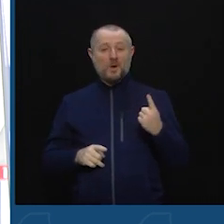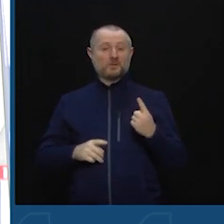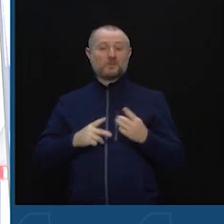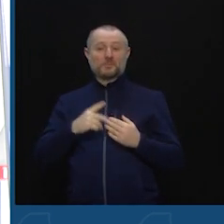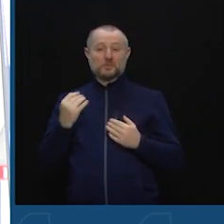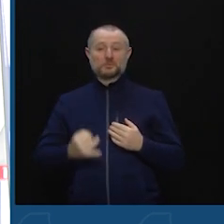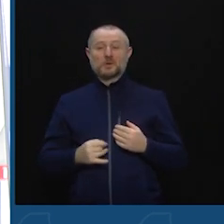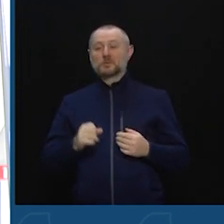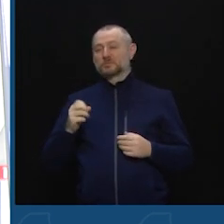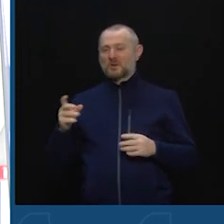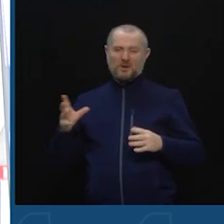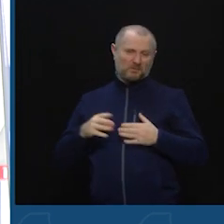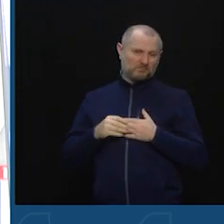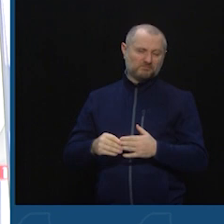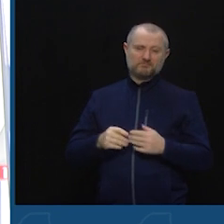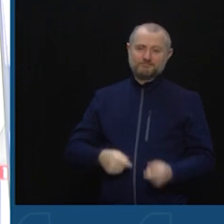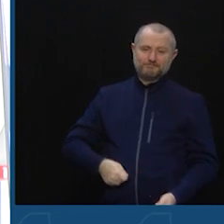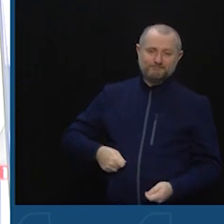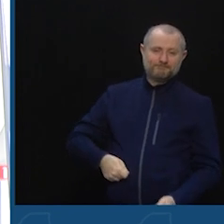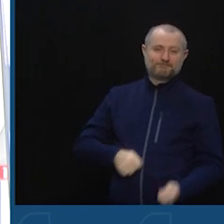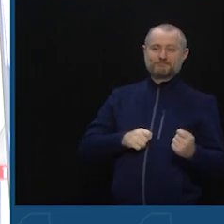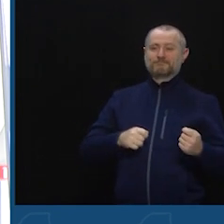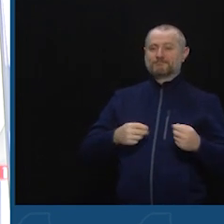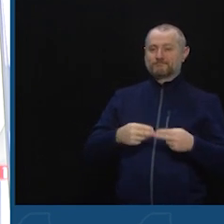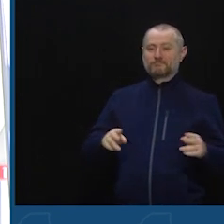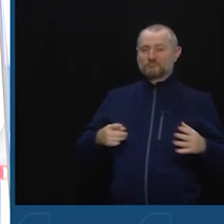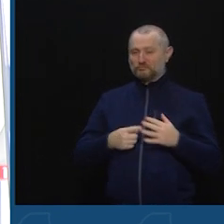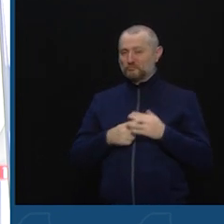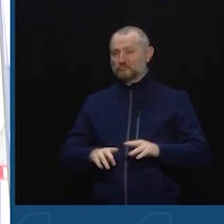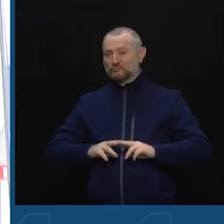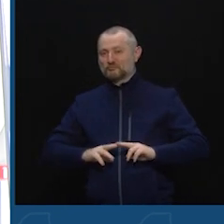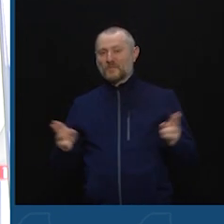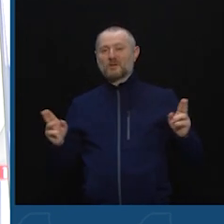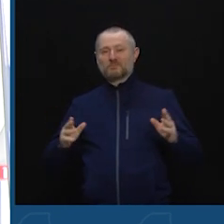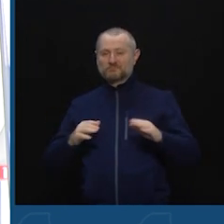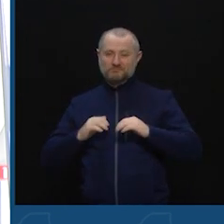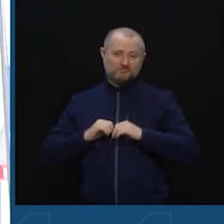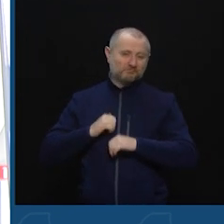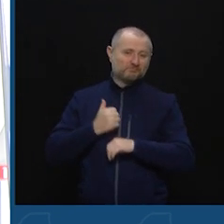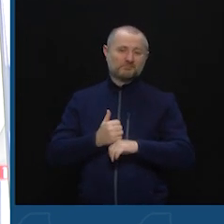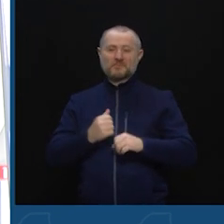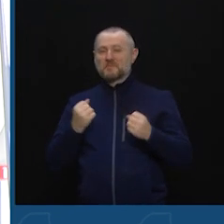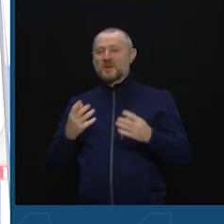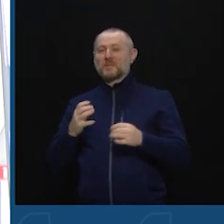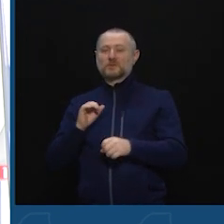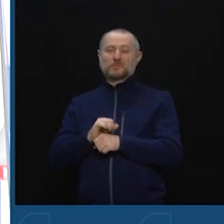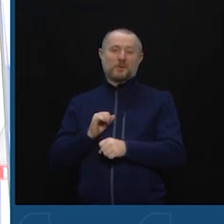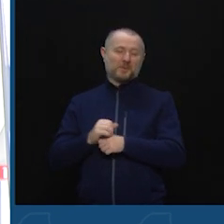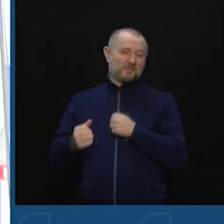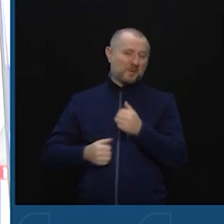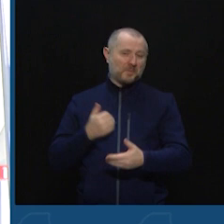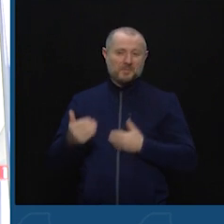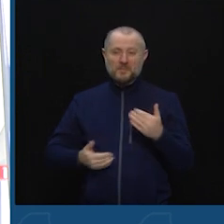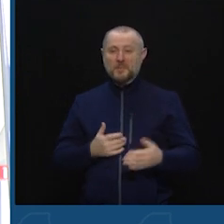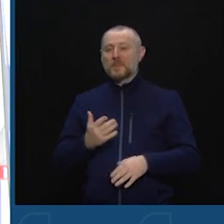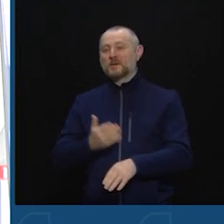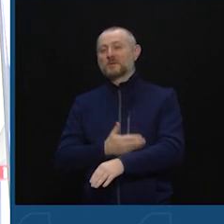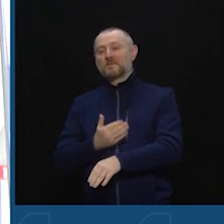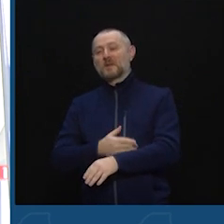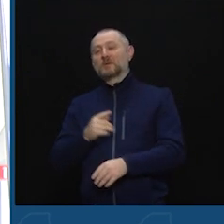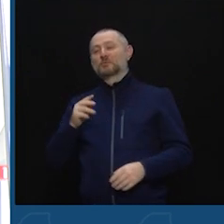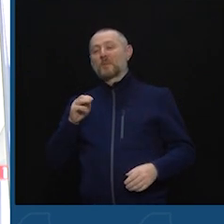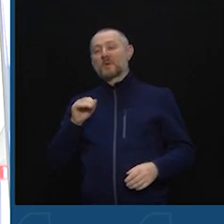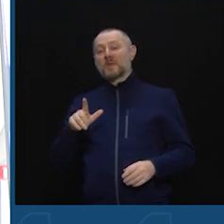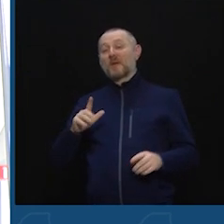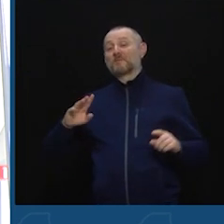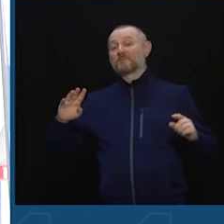ground, workers on site, jobs of the major project to expand and renovate Terminal 4. And at JFK, we are